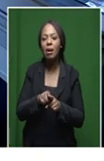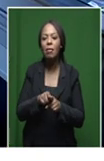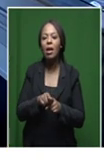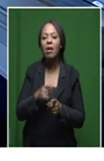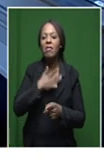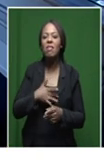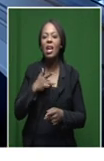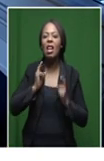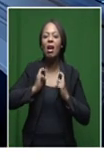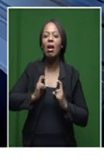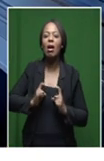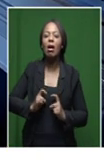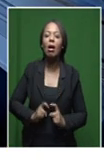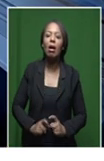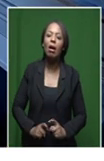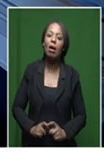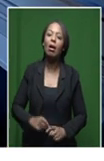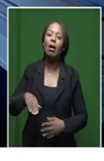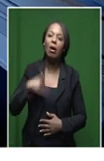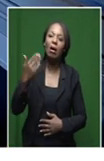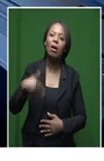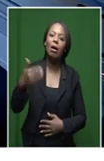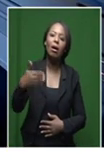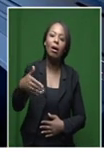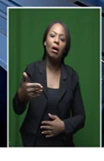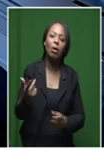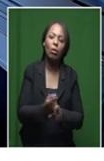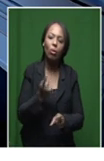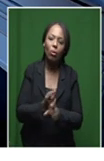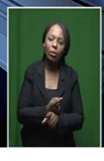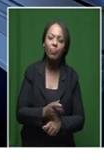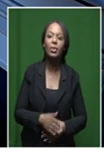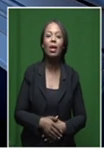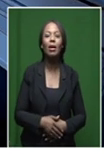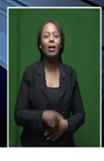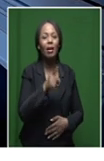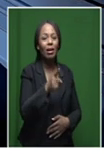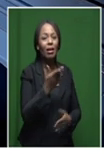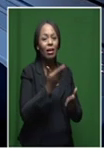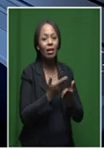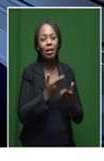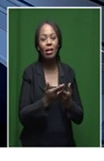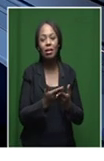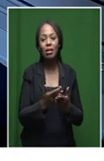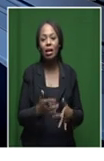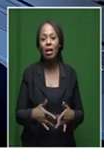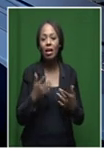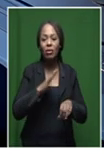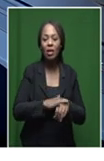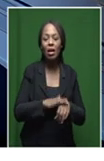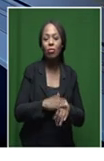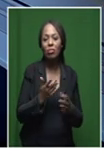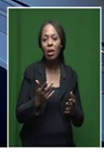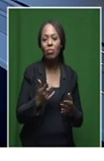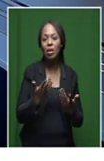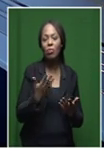any of this as I am older and find myself to have maybe decreased cognition and those sort of things? So 40%